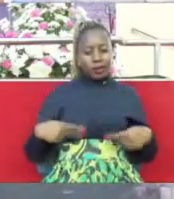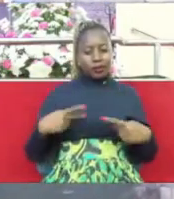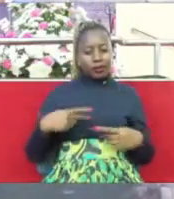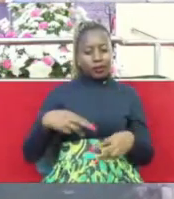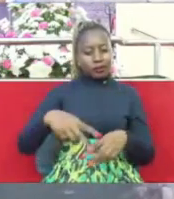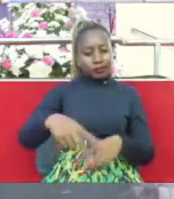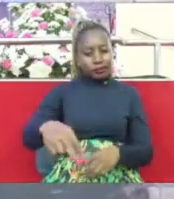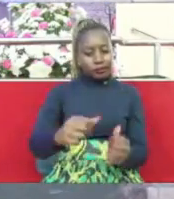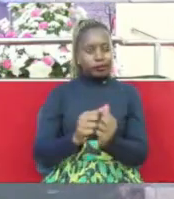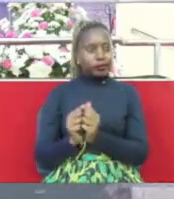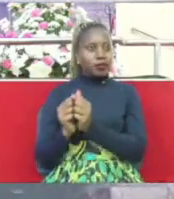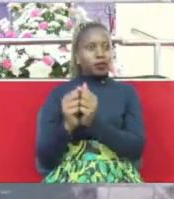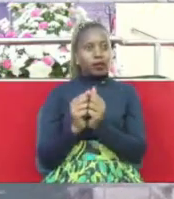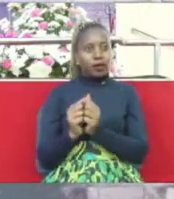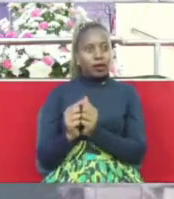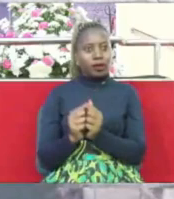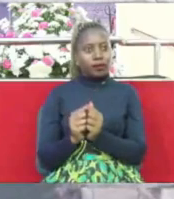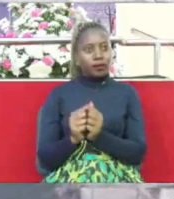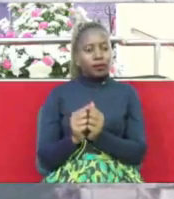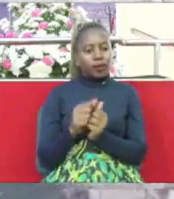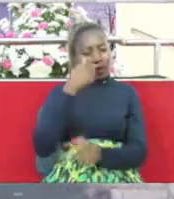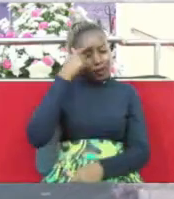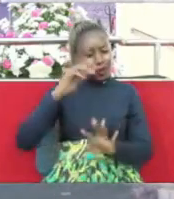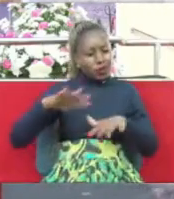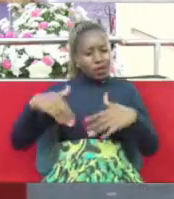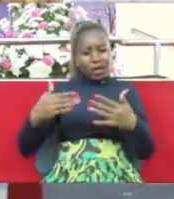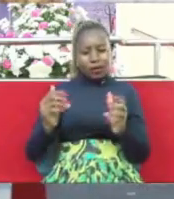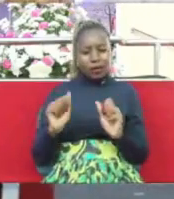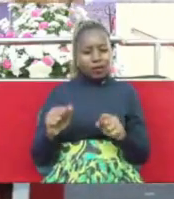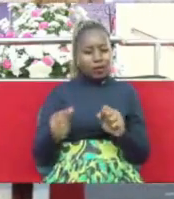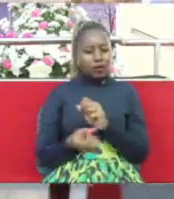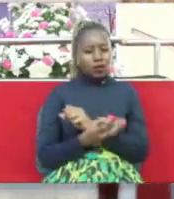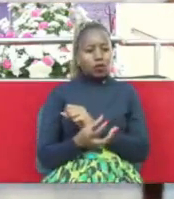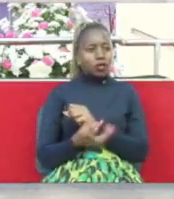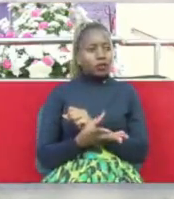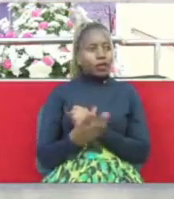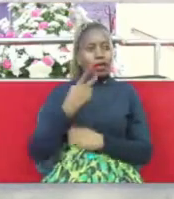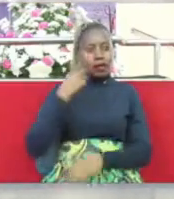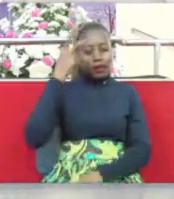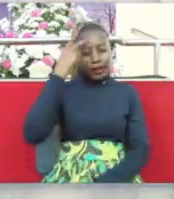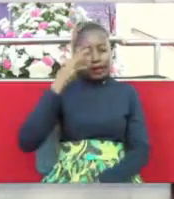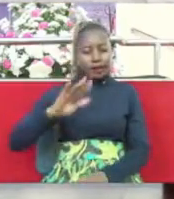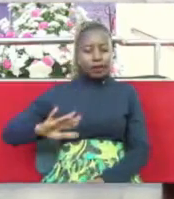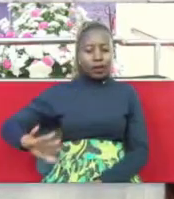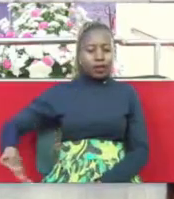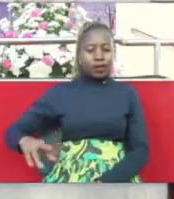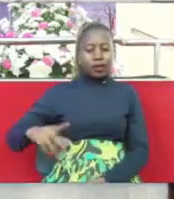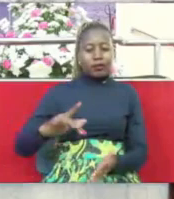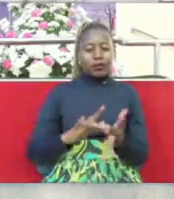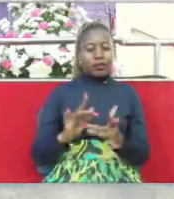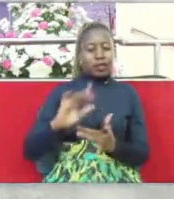nzima lazima walikuwa katika umati. Because how do we explain the fact that they thought Jesus was with some other people? The Bible says that they looked for